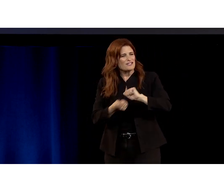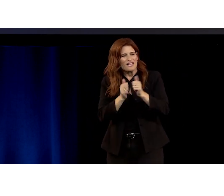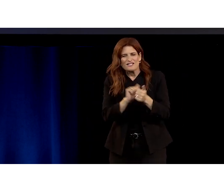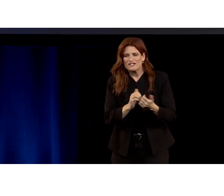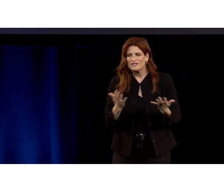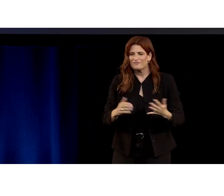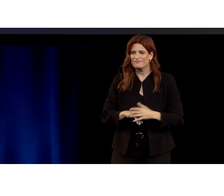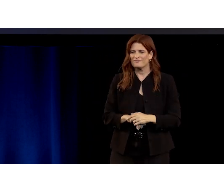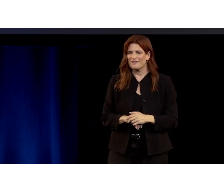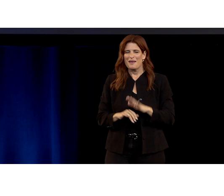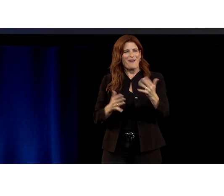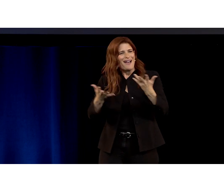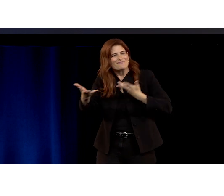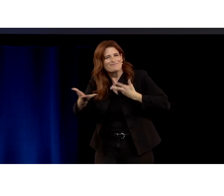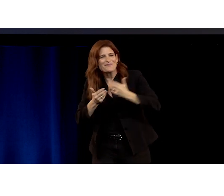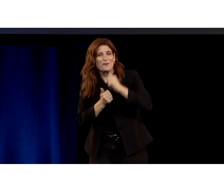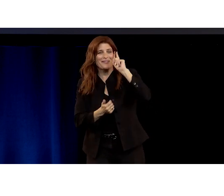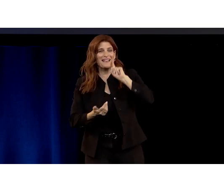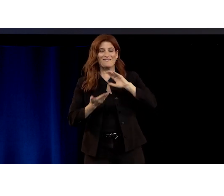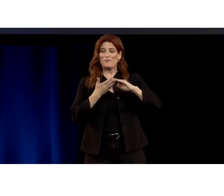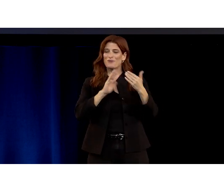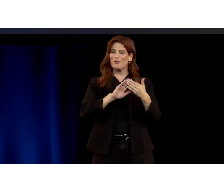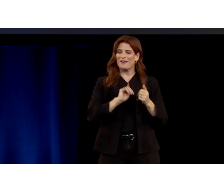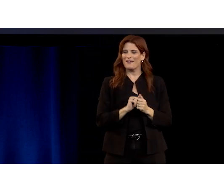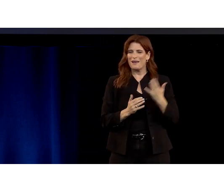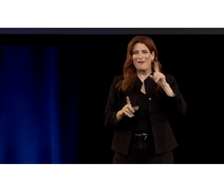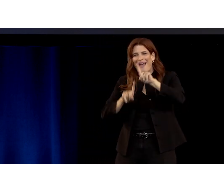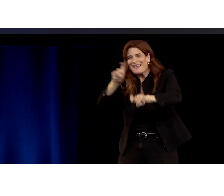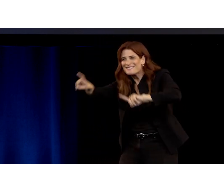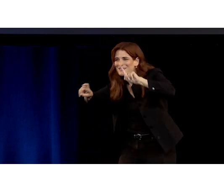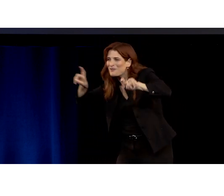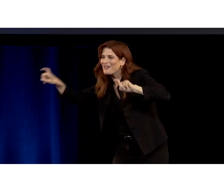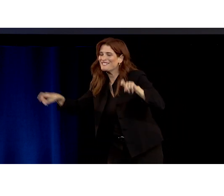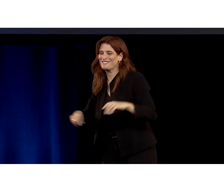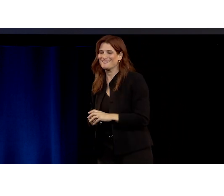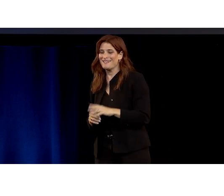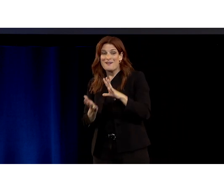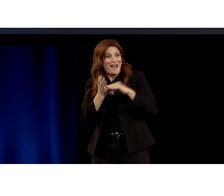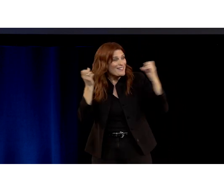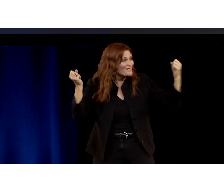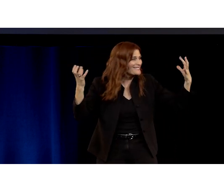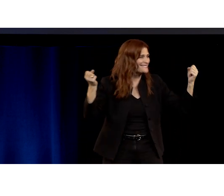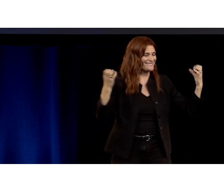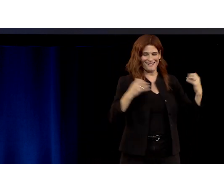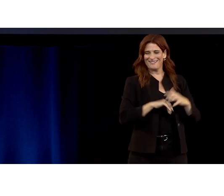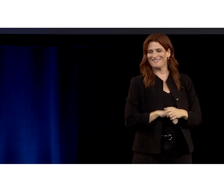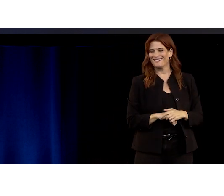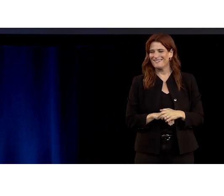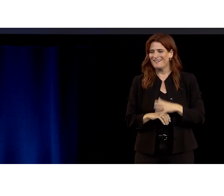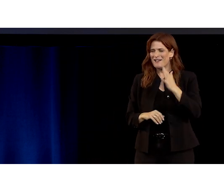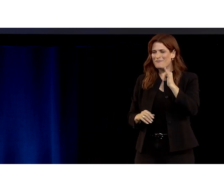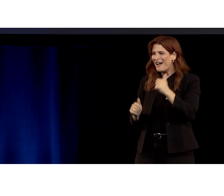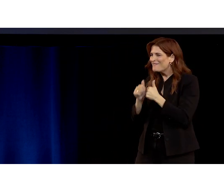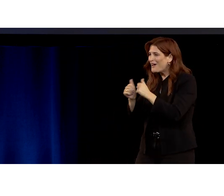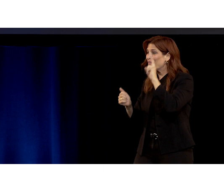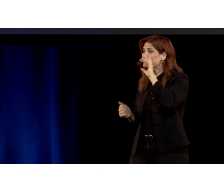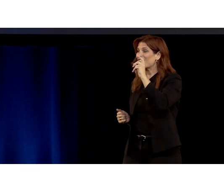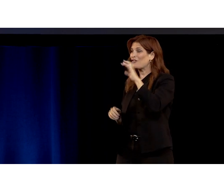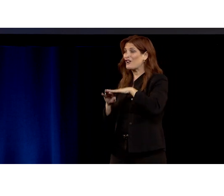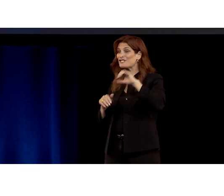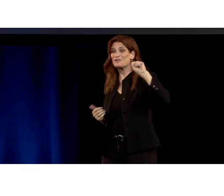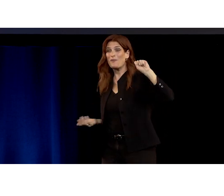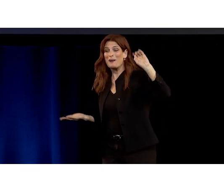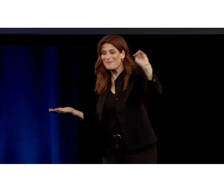So, how can this be changed? Well, by engaging with the deaf community, by asking questions, by learning some